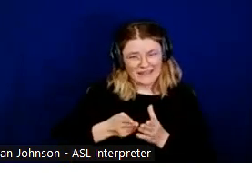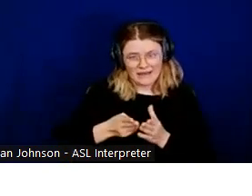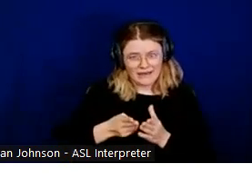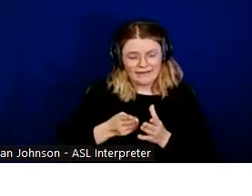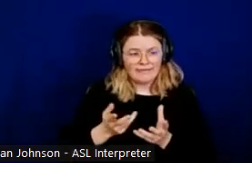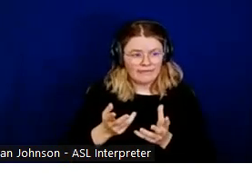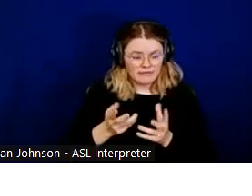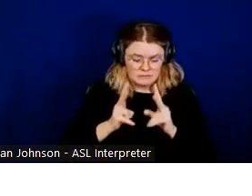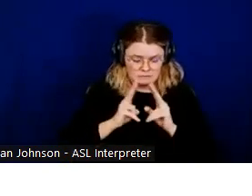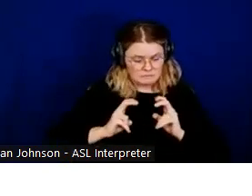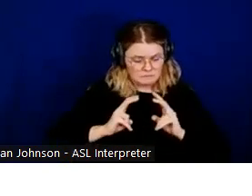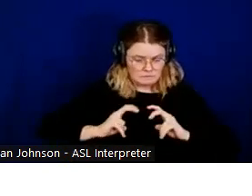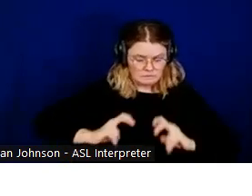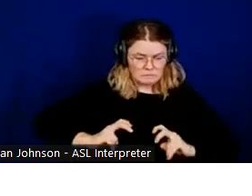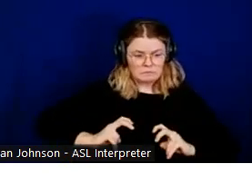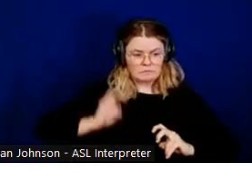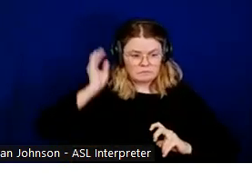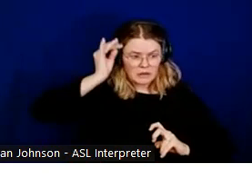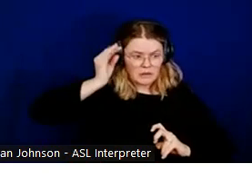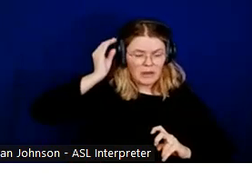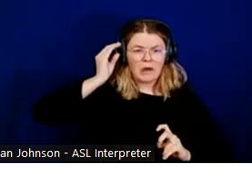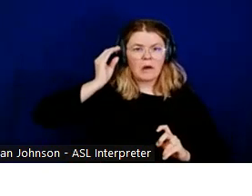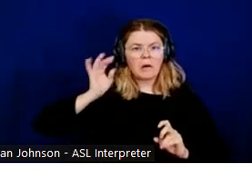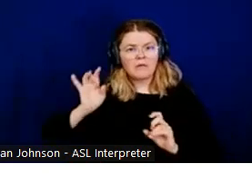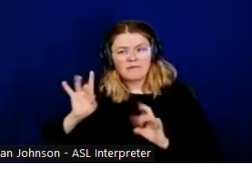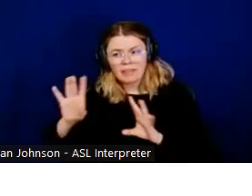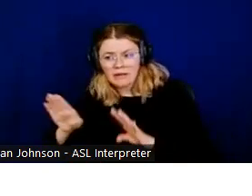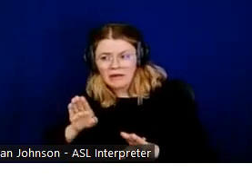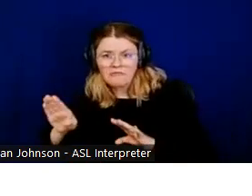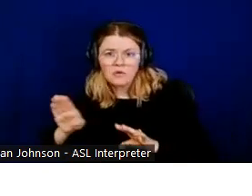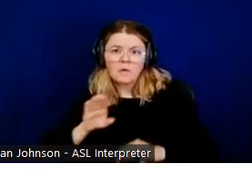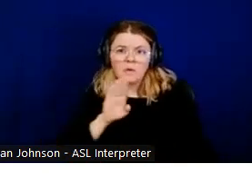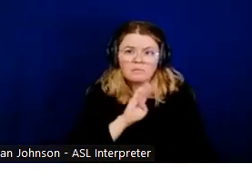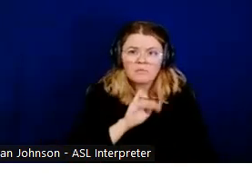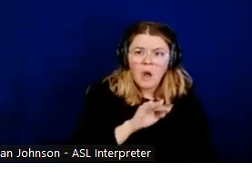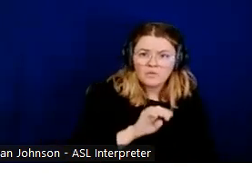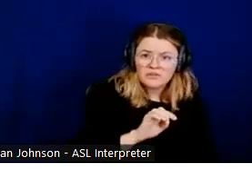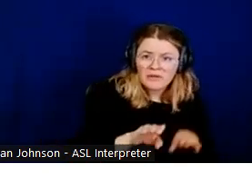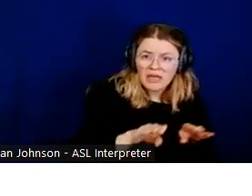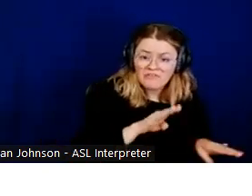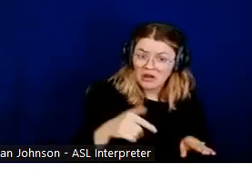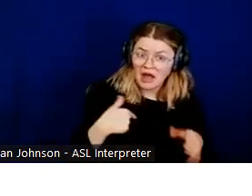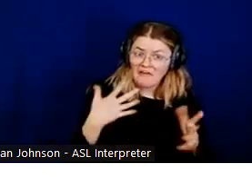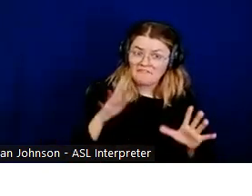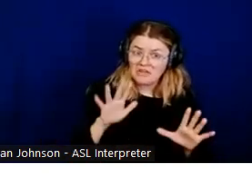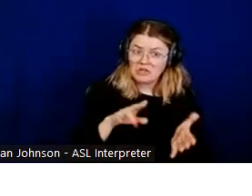whether or not we've excused violent and abusive behaviors in the past or even now in the